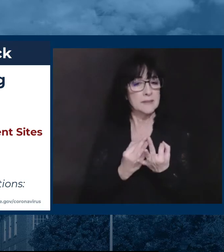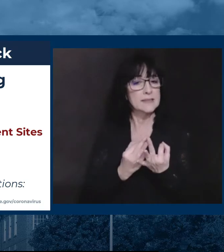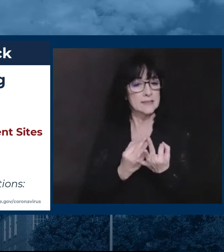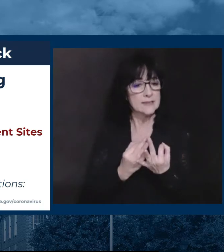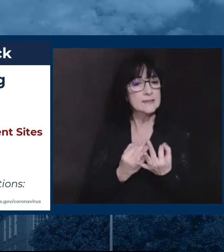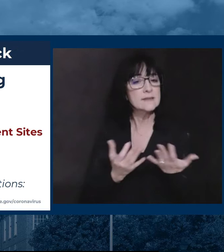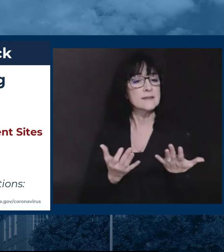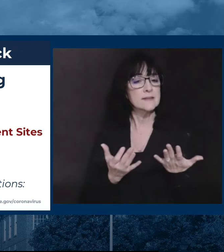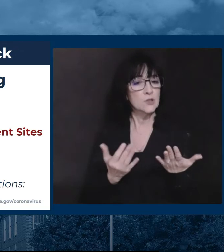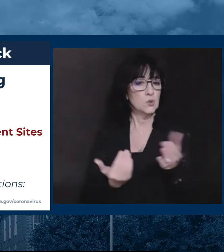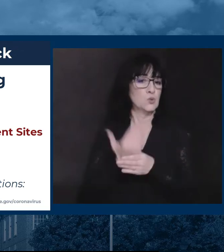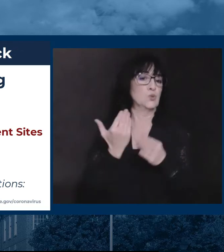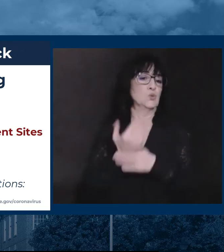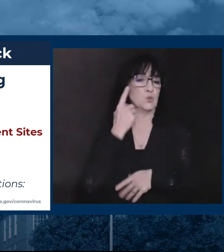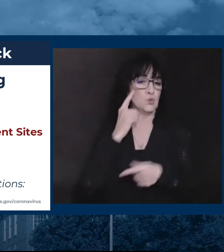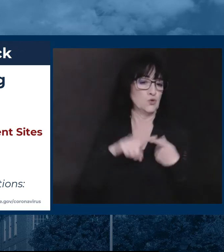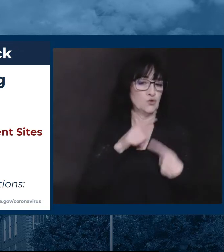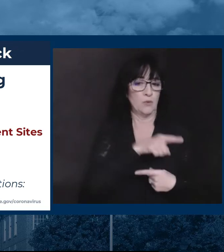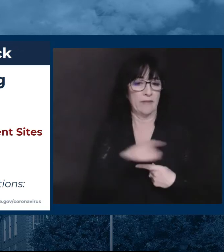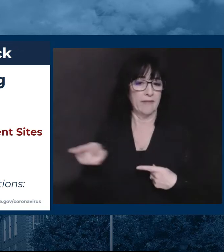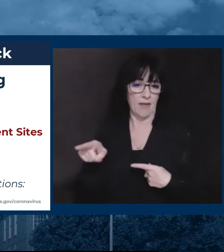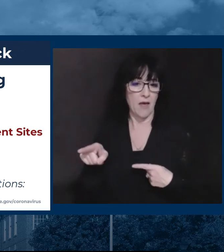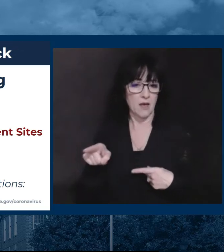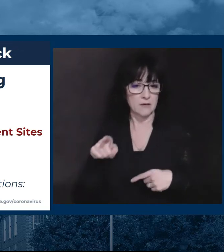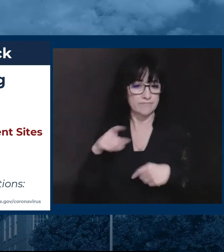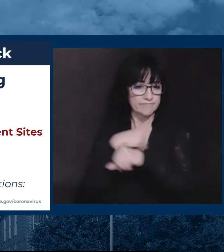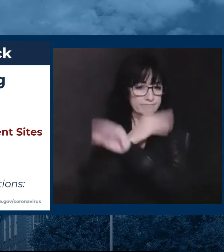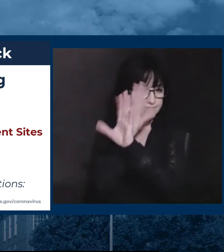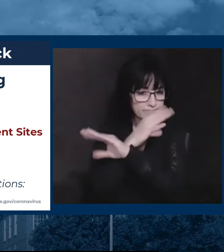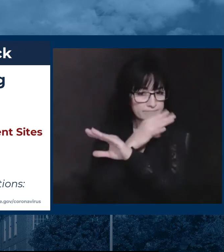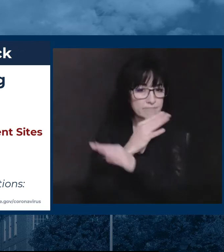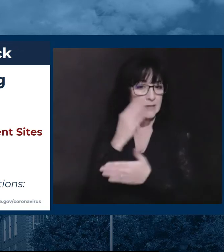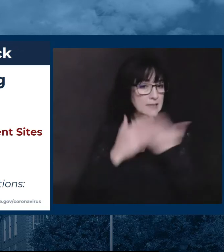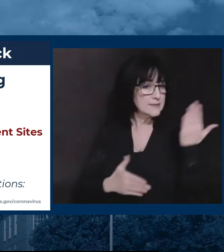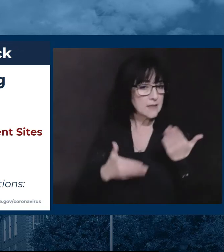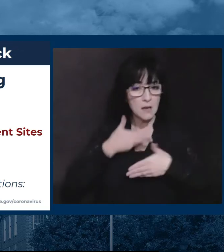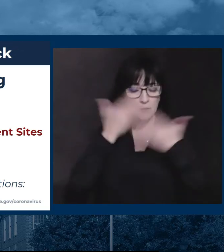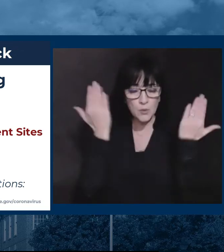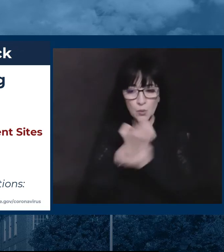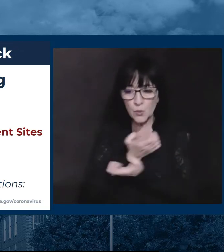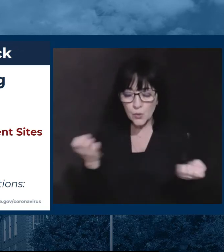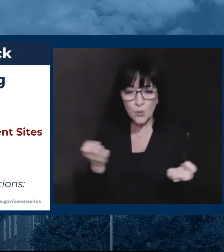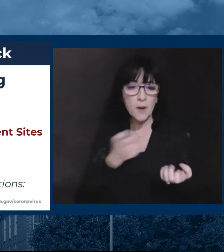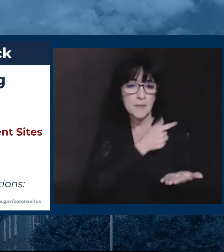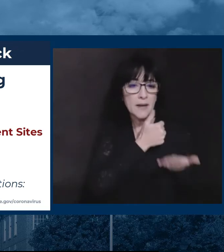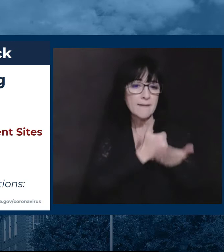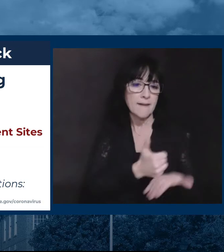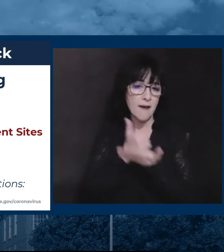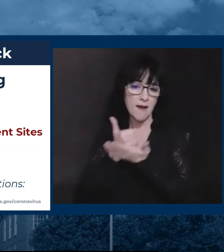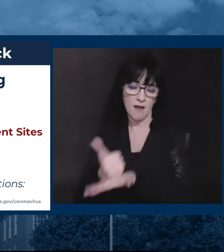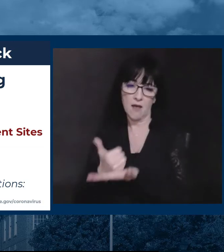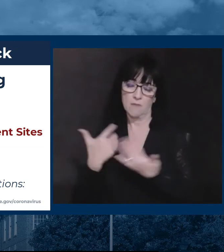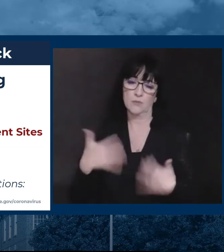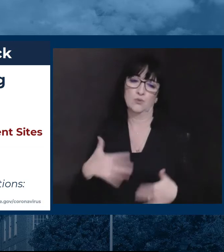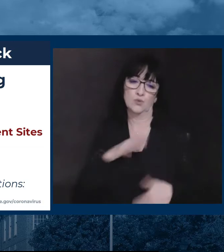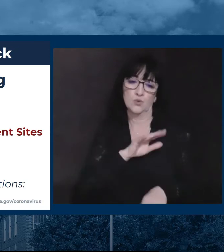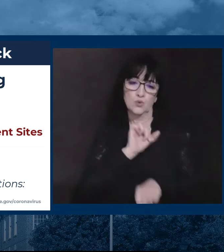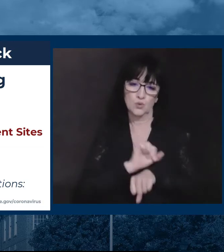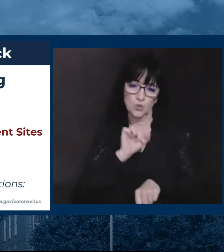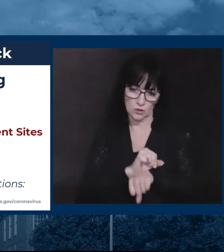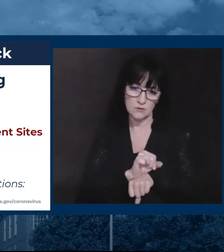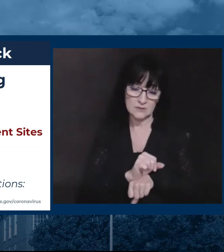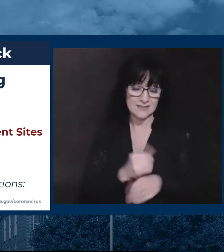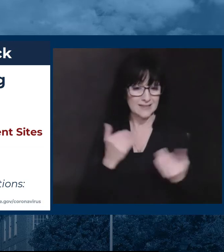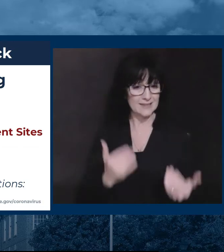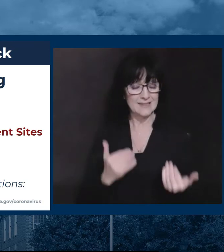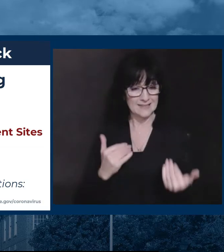challenging for sure. We're moving into a new phase, a phase where there's greater hope, a phase where we're guided